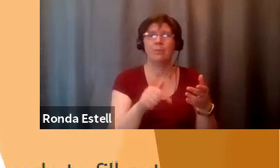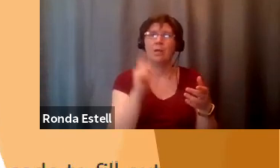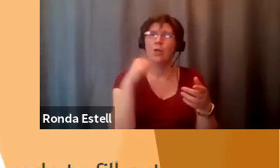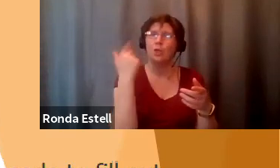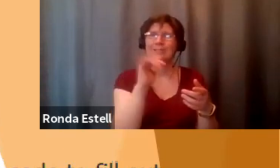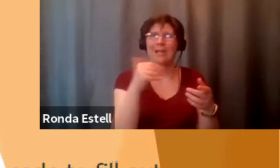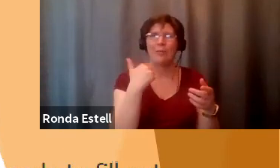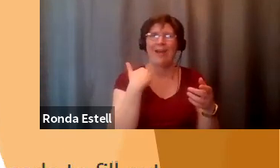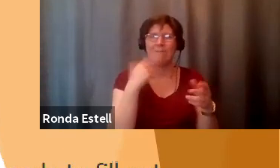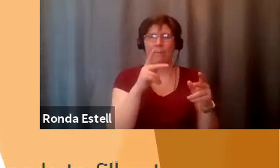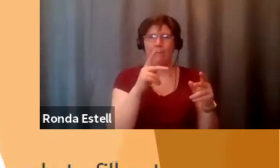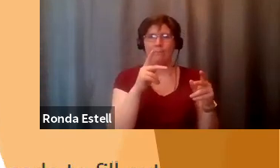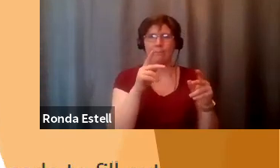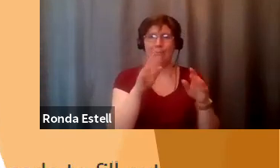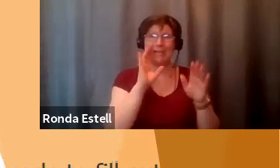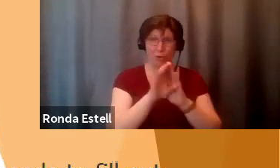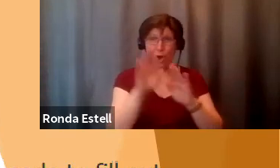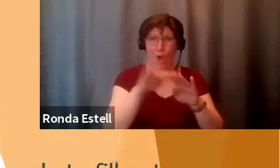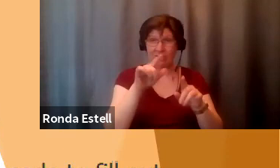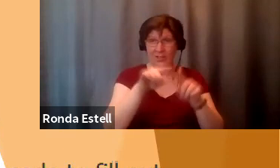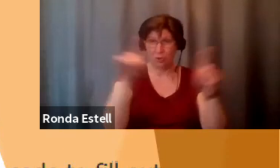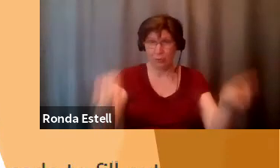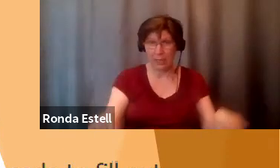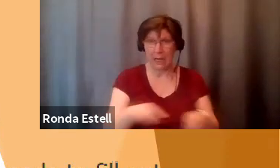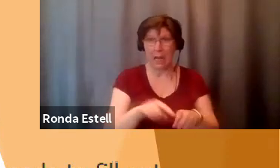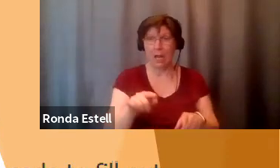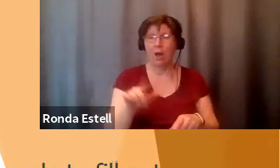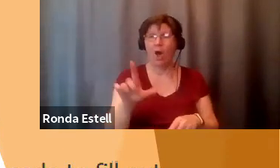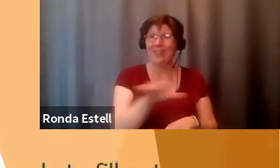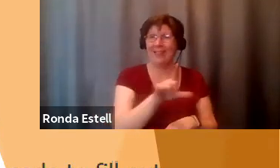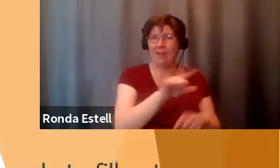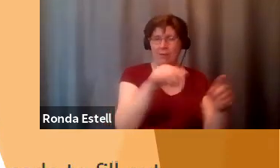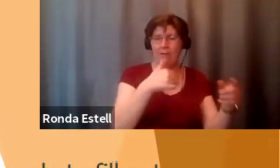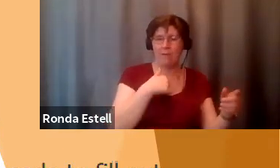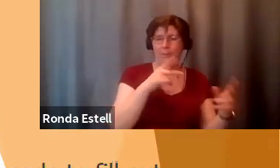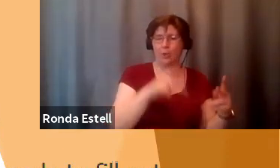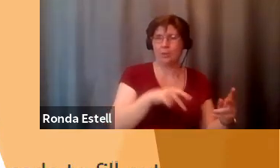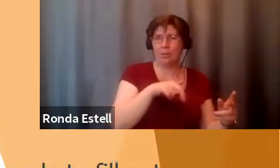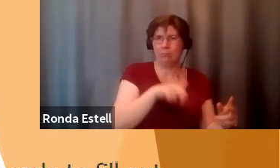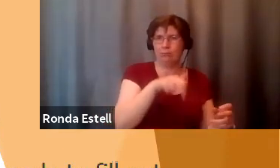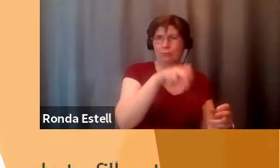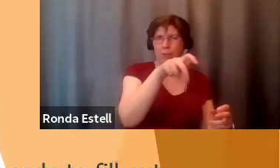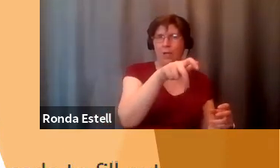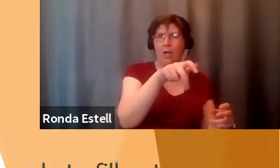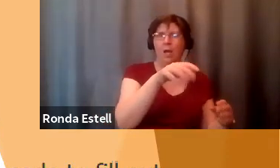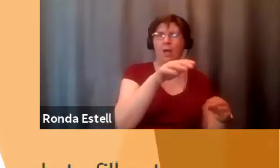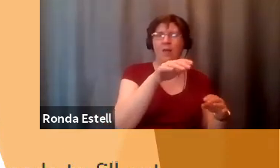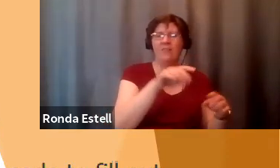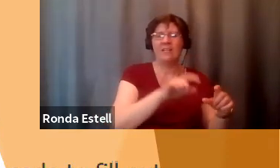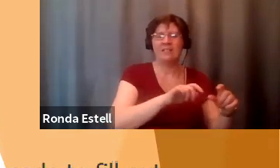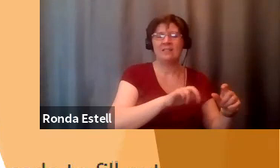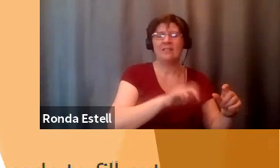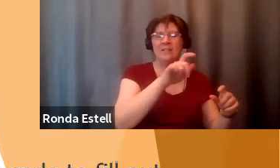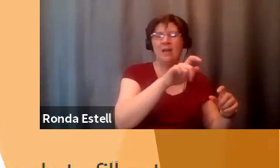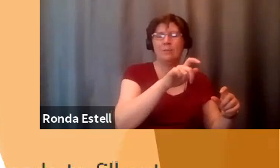person walking up a flight of steps. And the steps are gray, but on the ledge, it looks